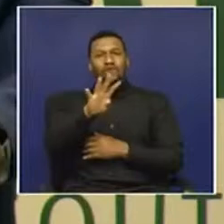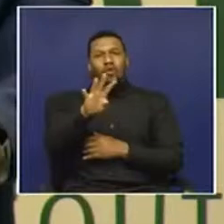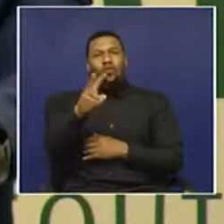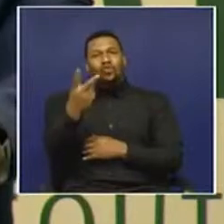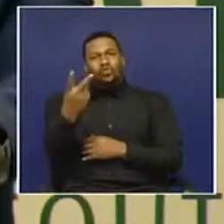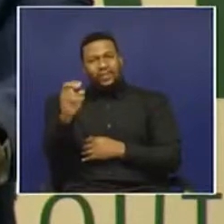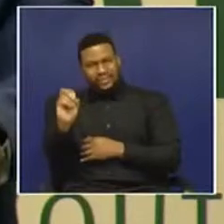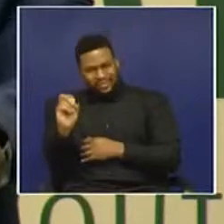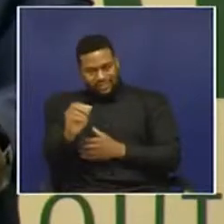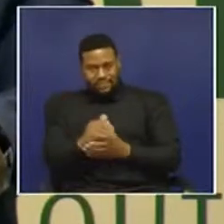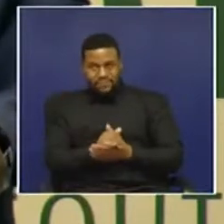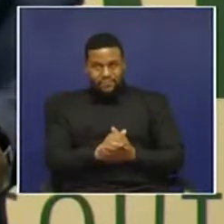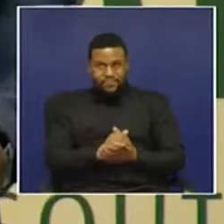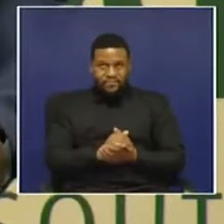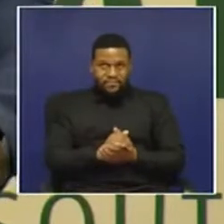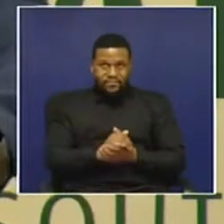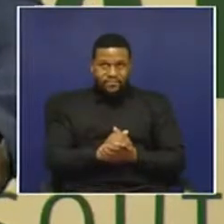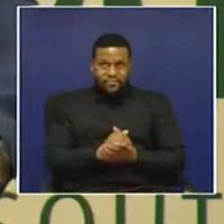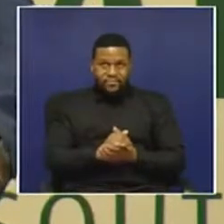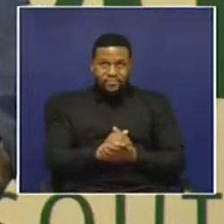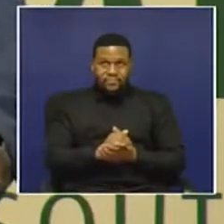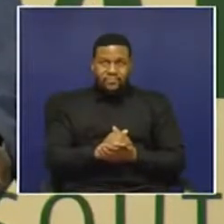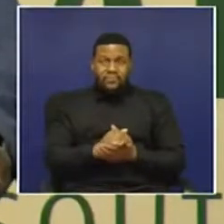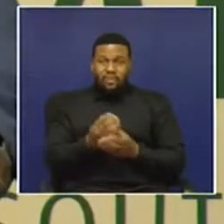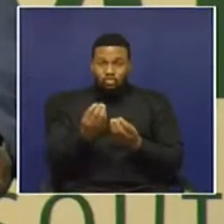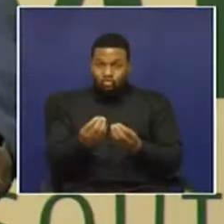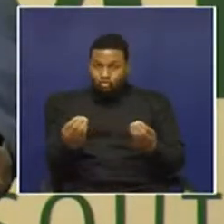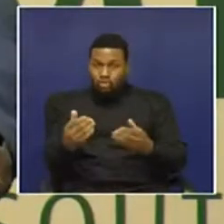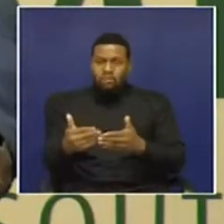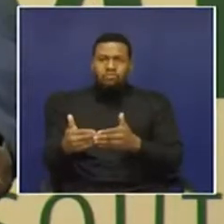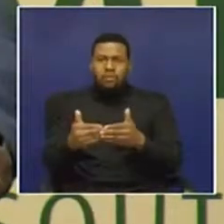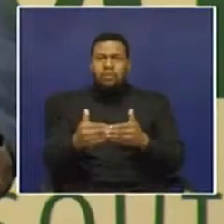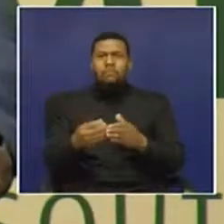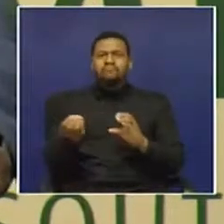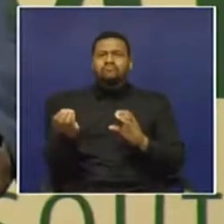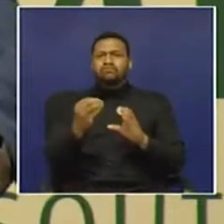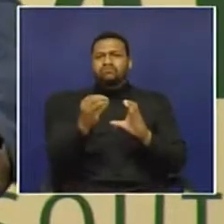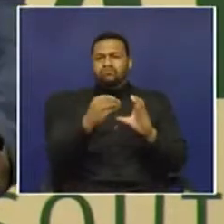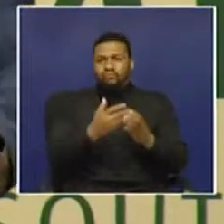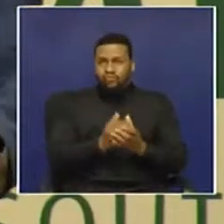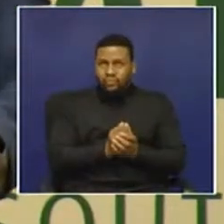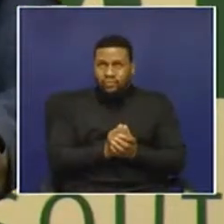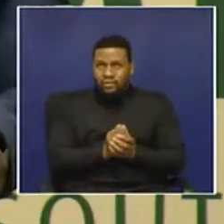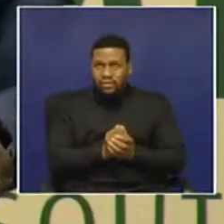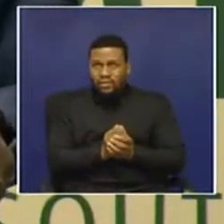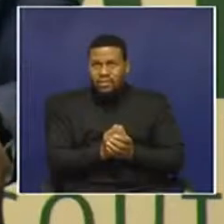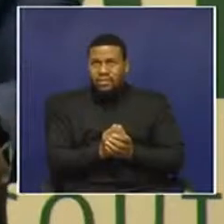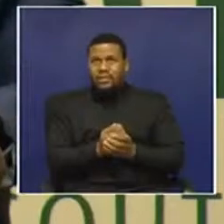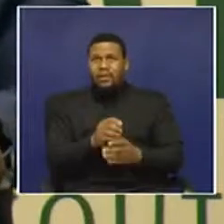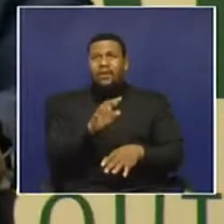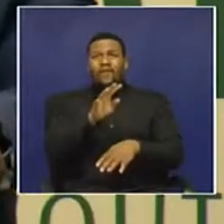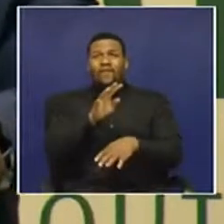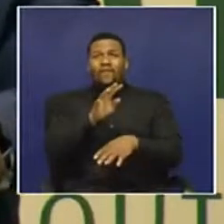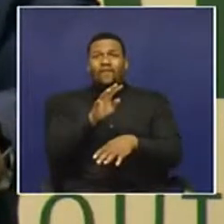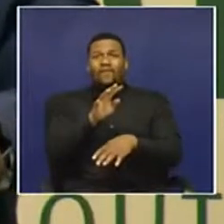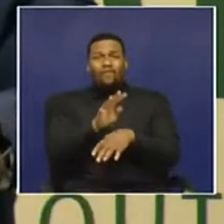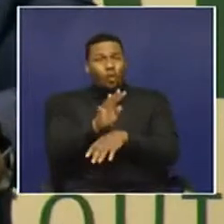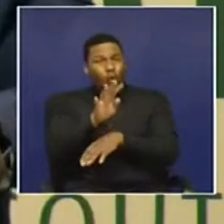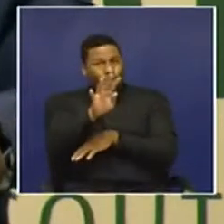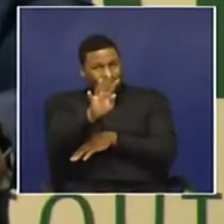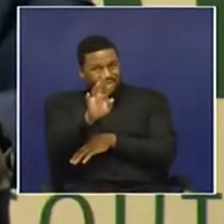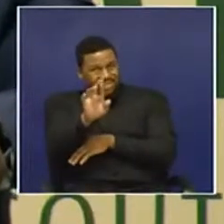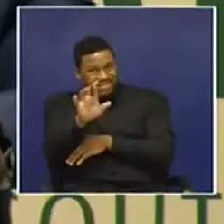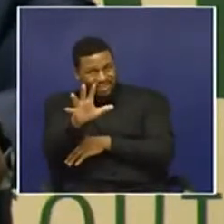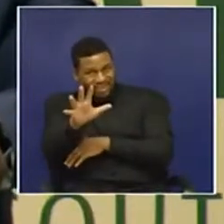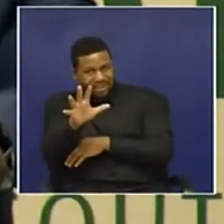The foster care grant goes up from 1.2 in April, a 40 rand increase, and to 1,300